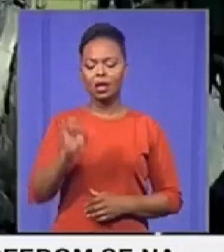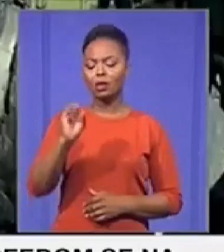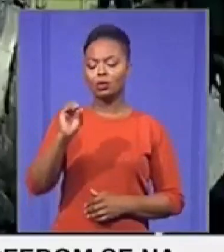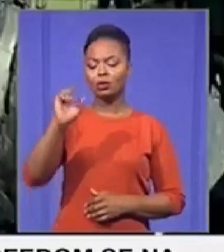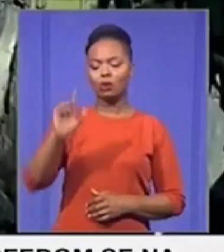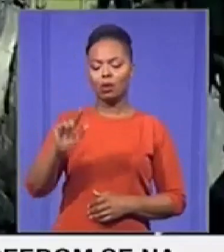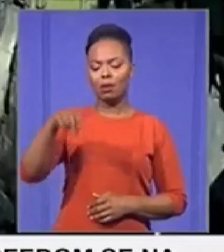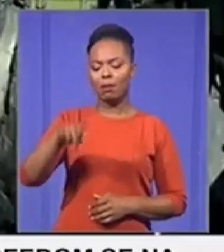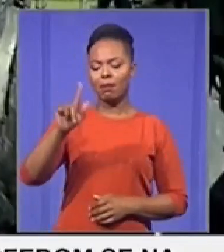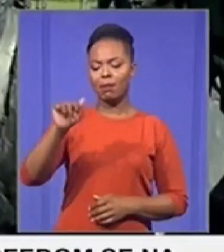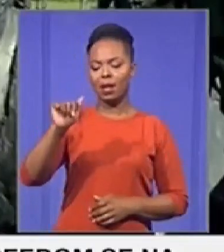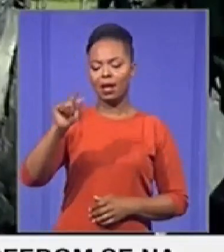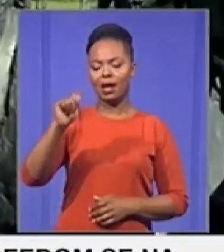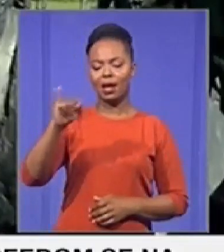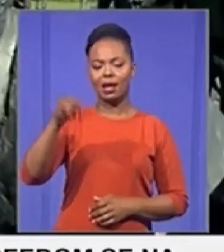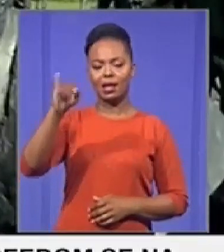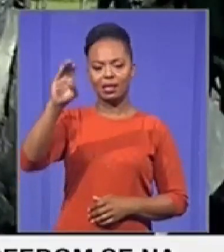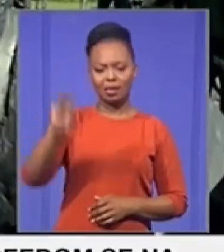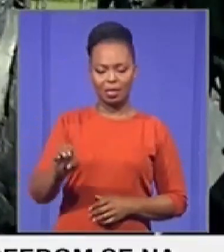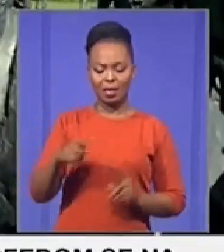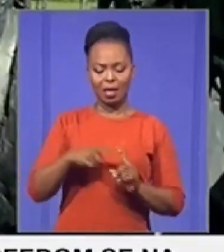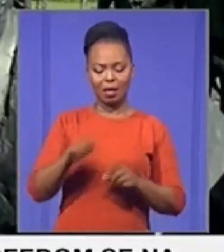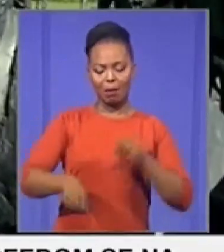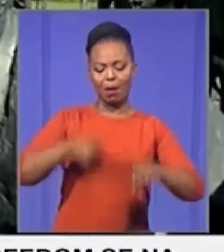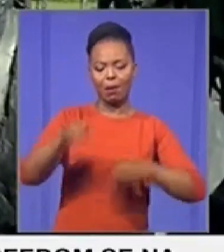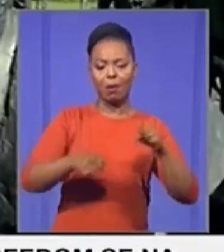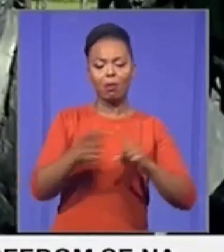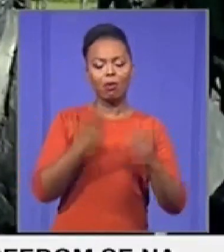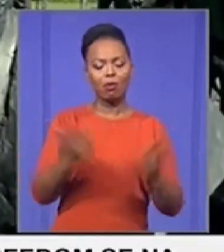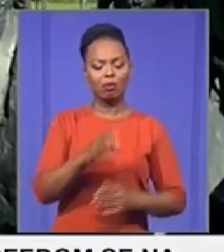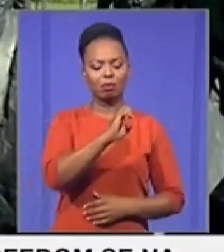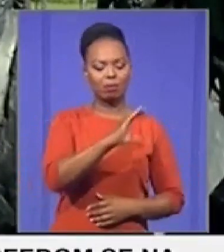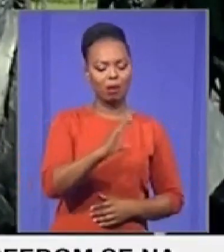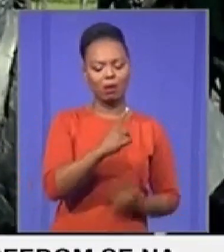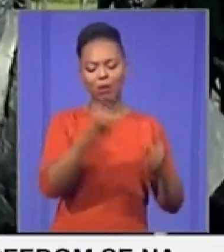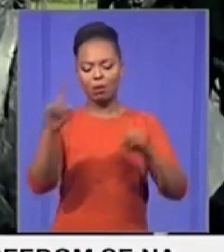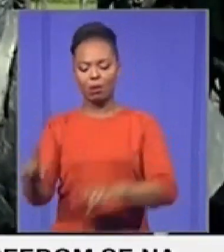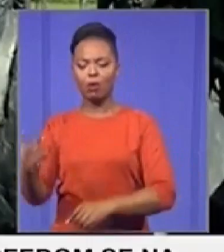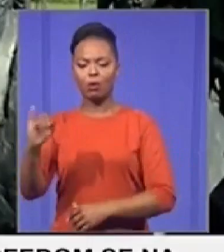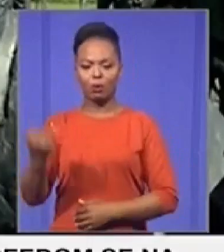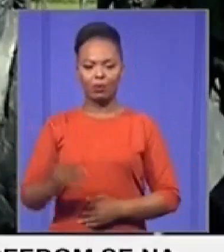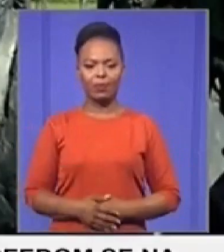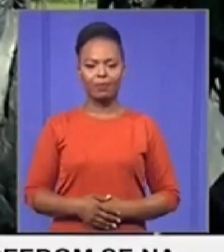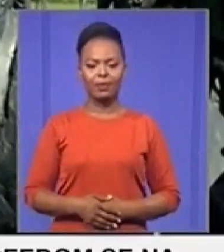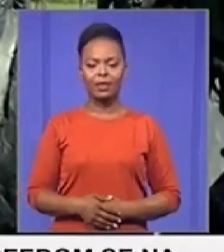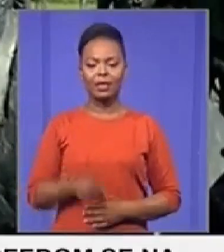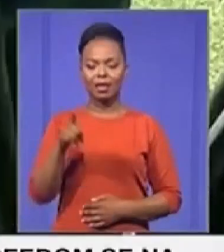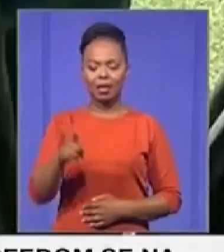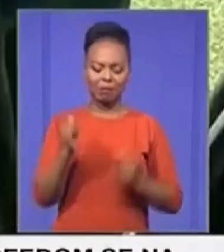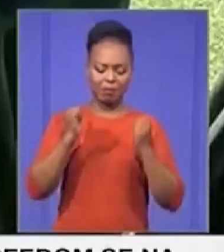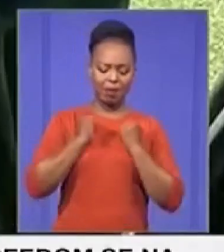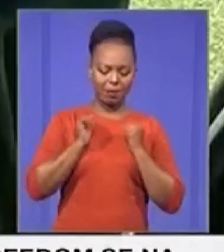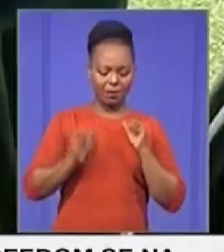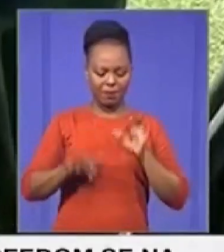used to ride the bicycle from Eastern Cape to Joburg, carrying his typewriter at the